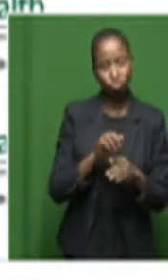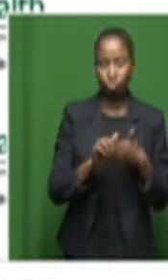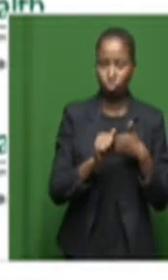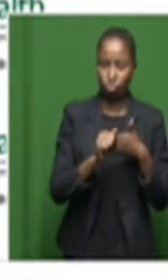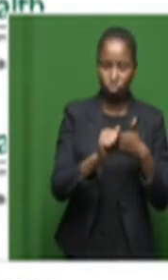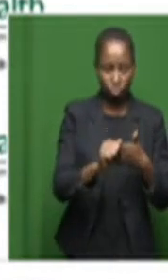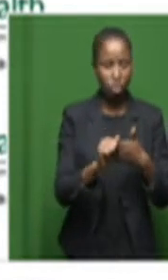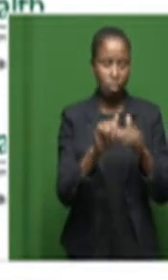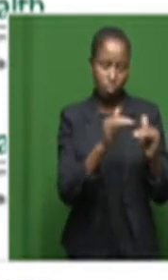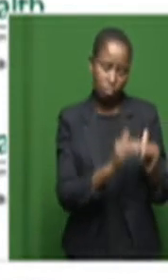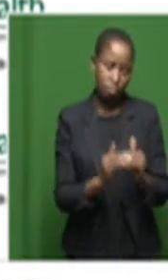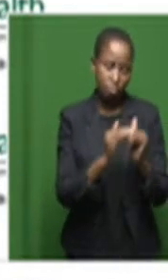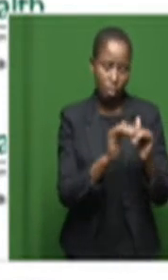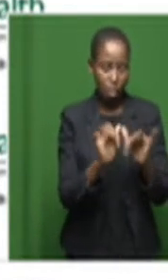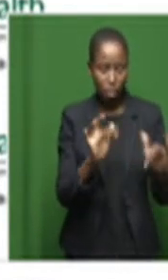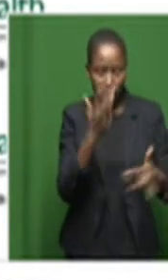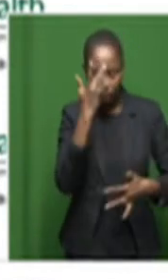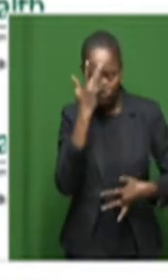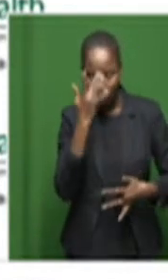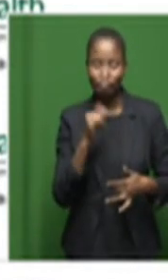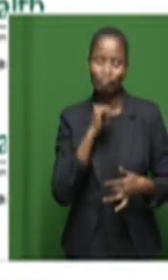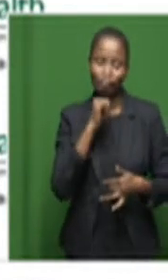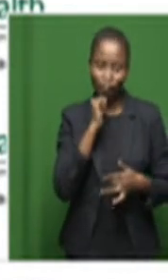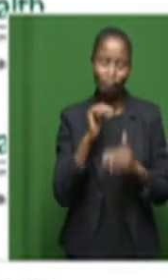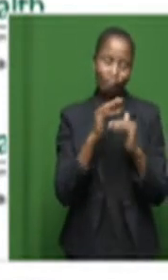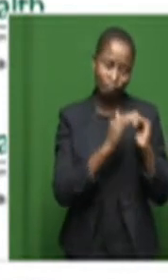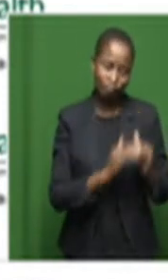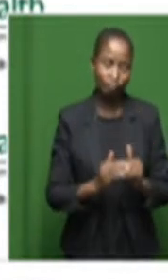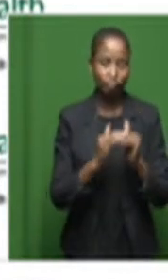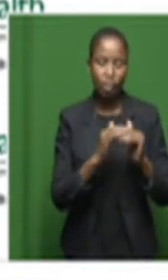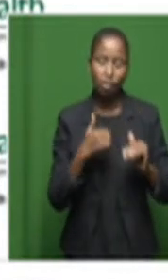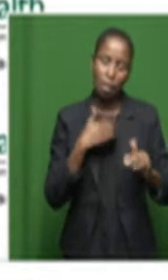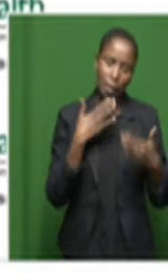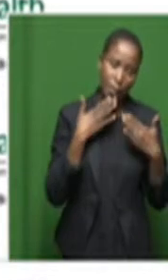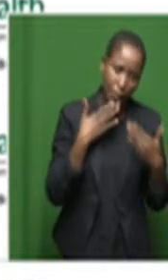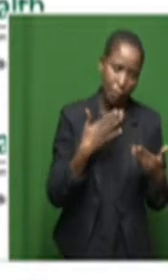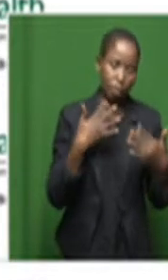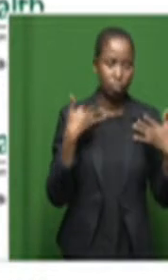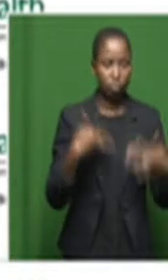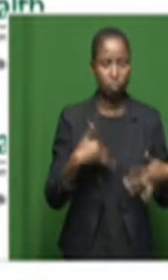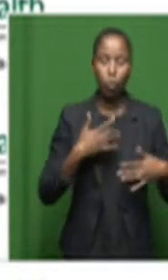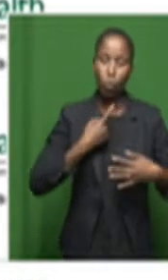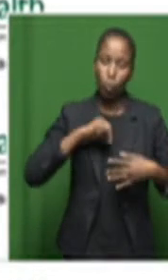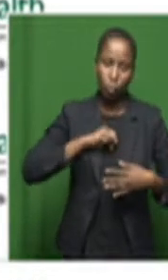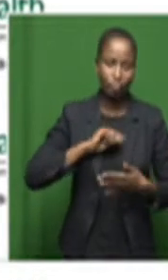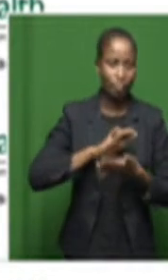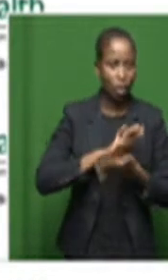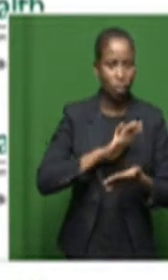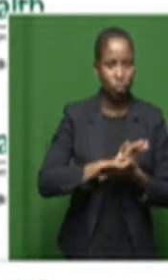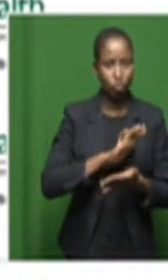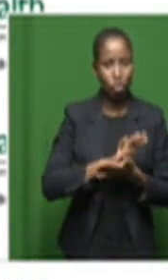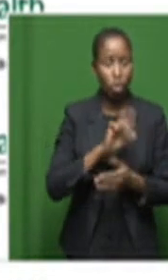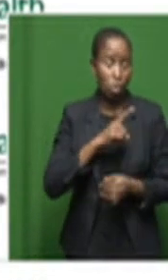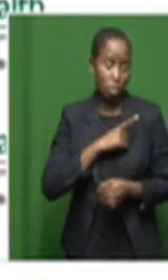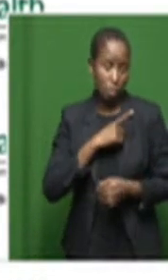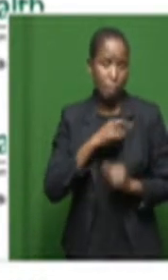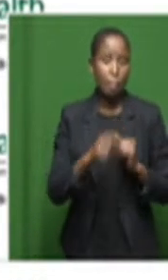those who fall ill to this terrible enemy. We appreciate also the fact